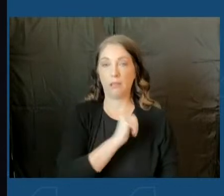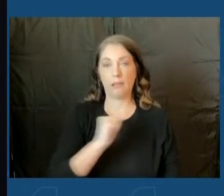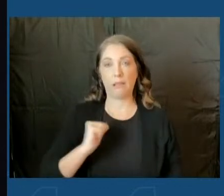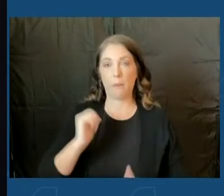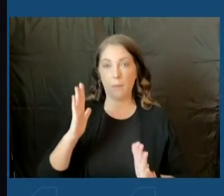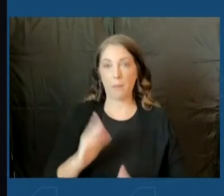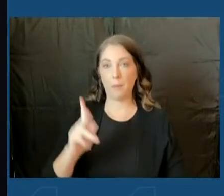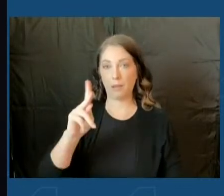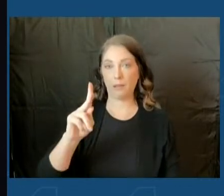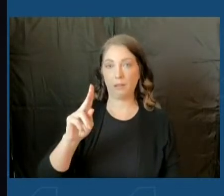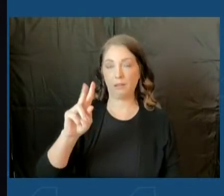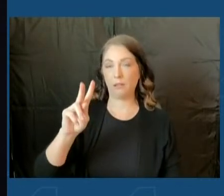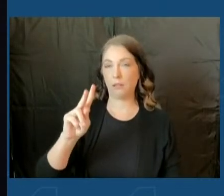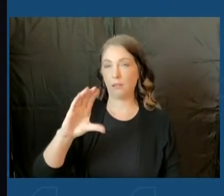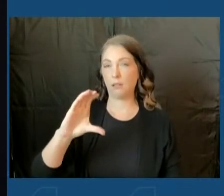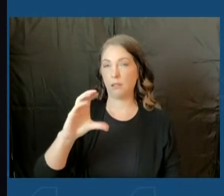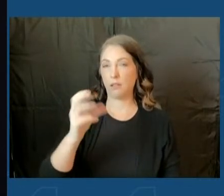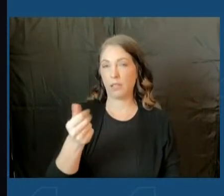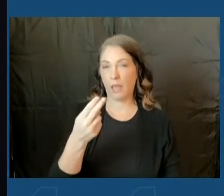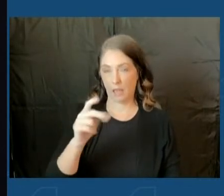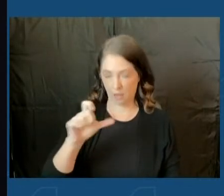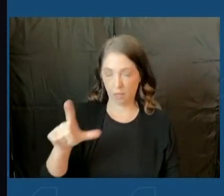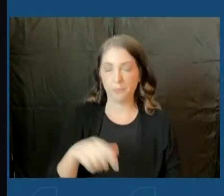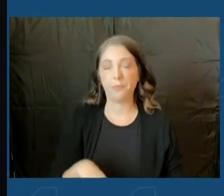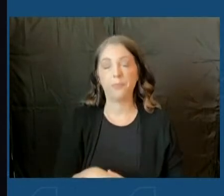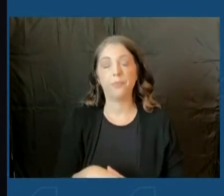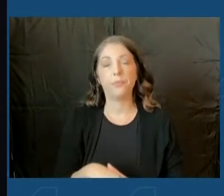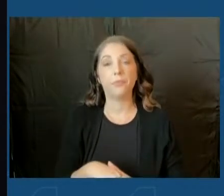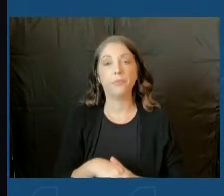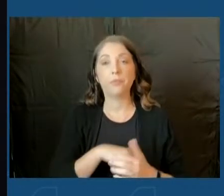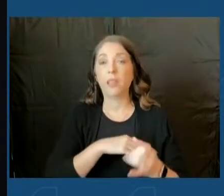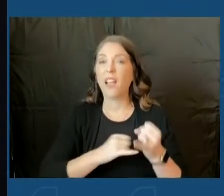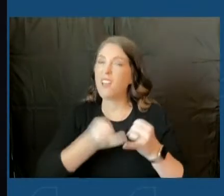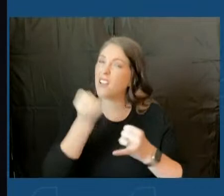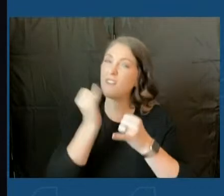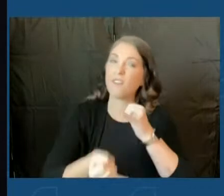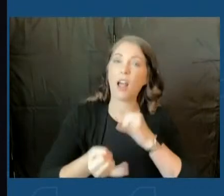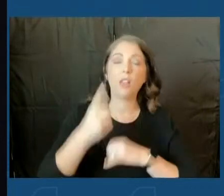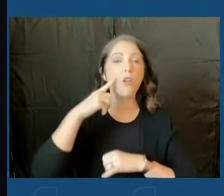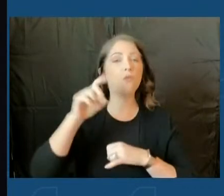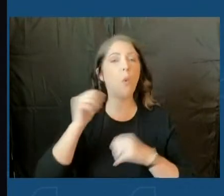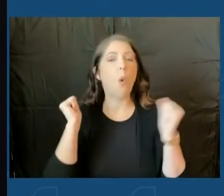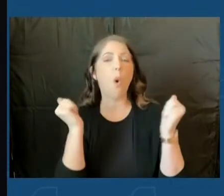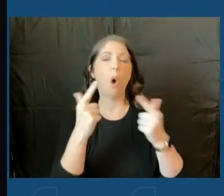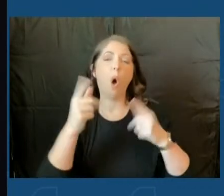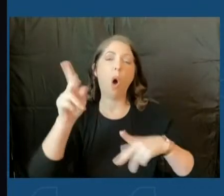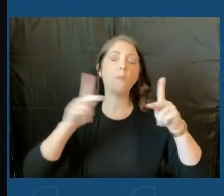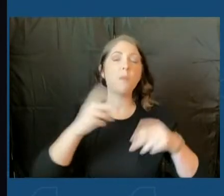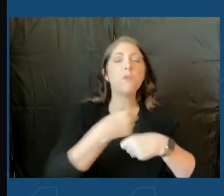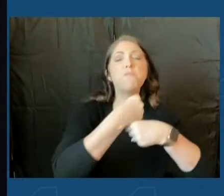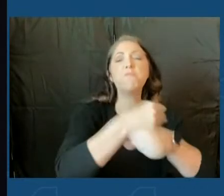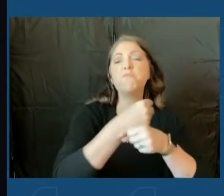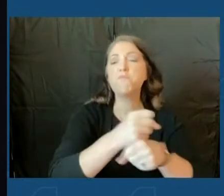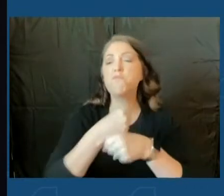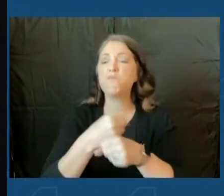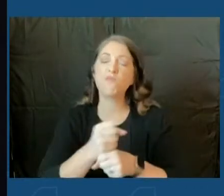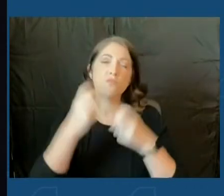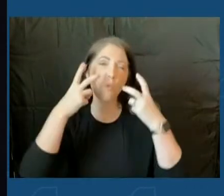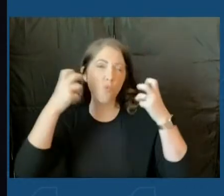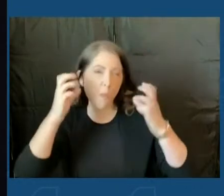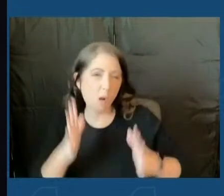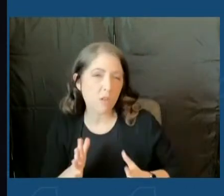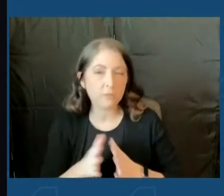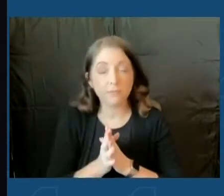And finally, just for all those manufacturers and criminals who think you can get a step ahead of us, we